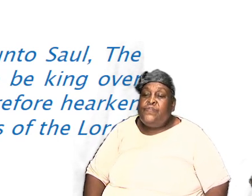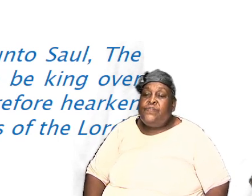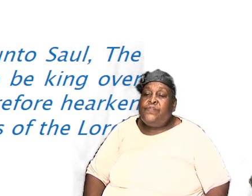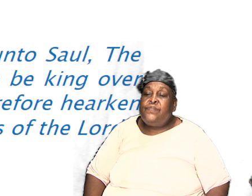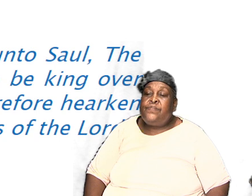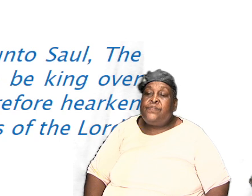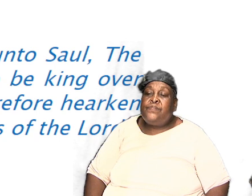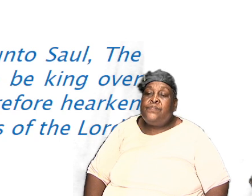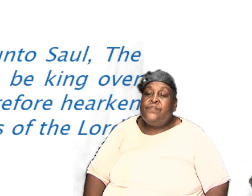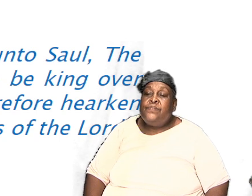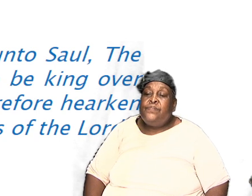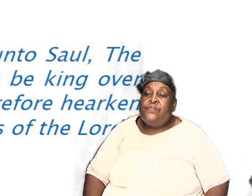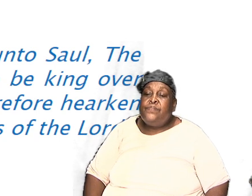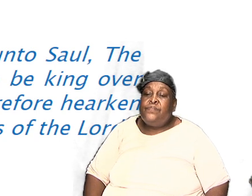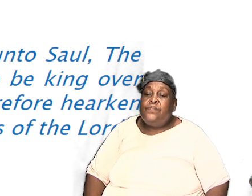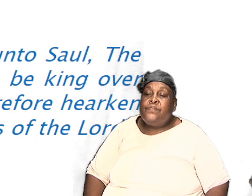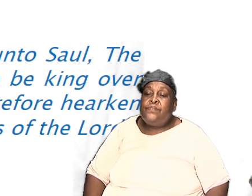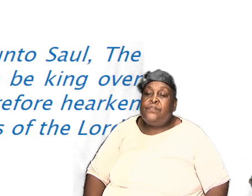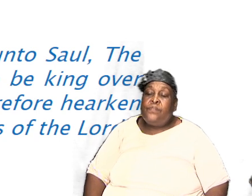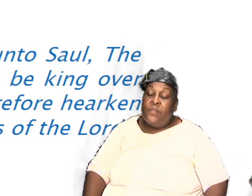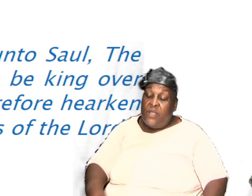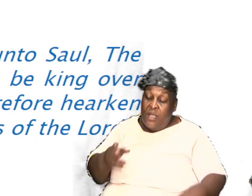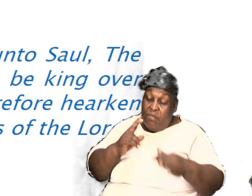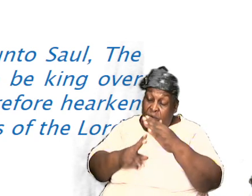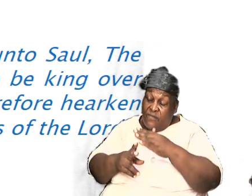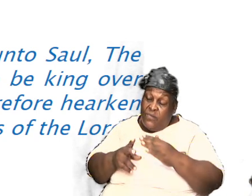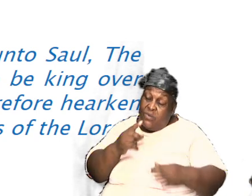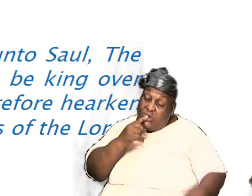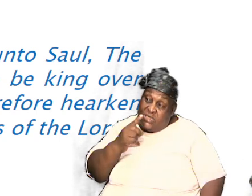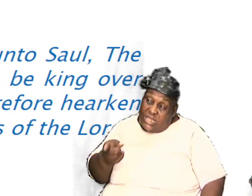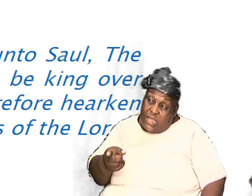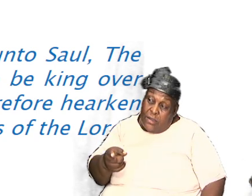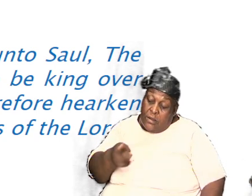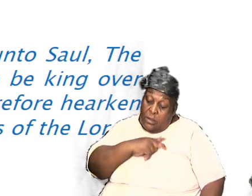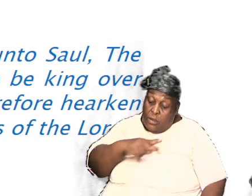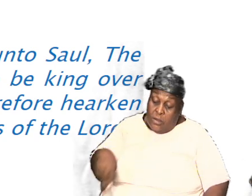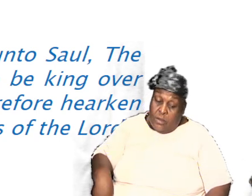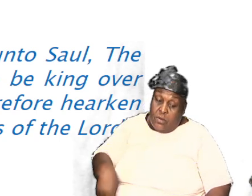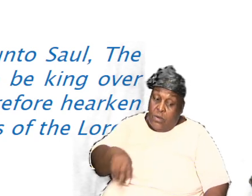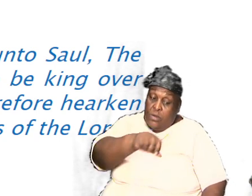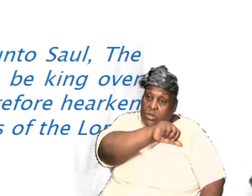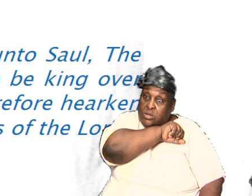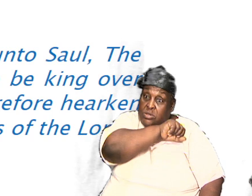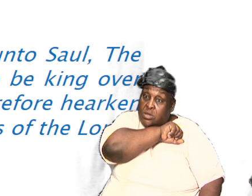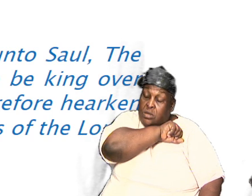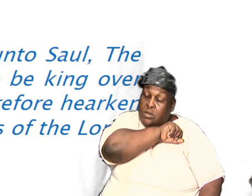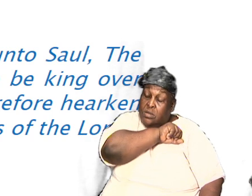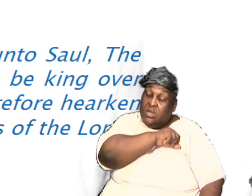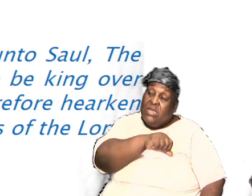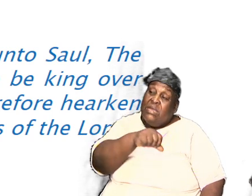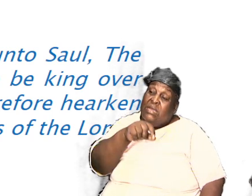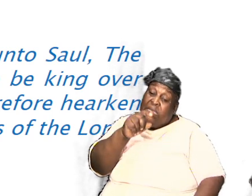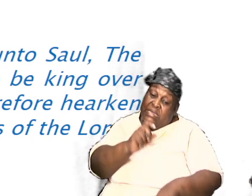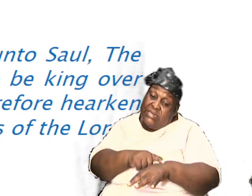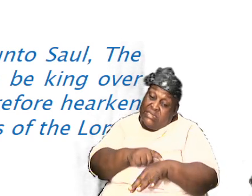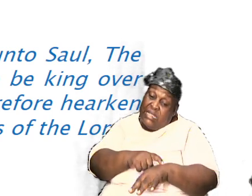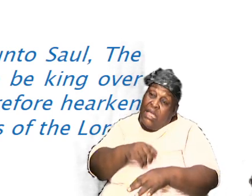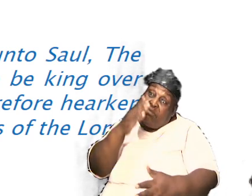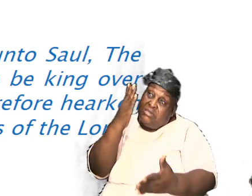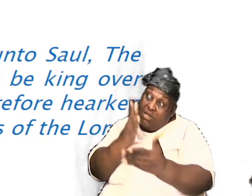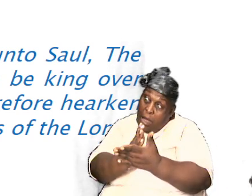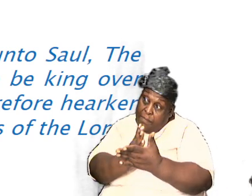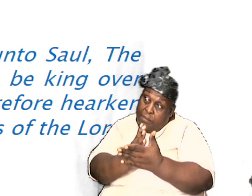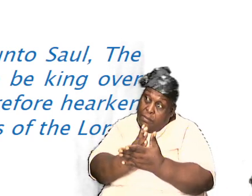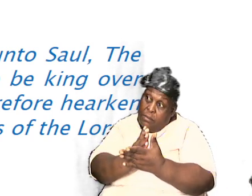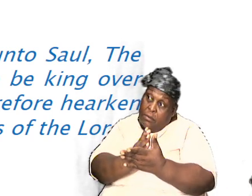in essence, the prophet was saying to him, it's time to stop doing what you're doing